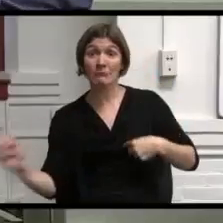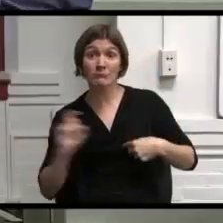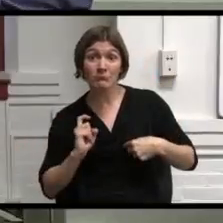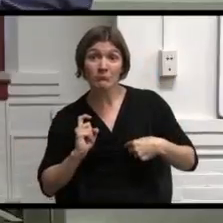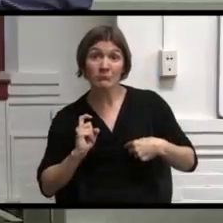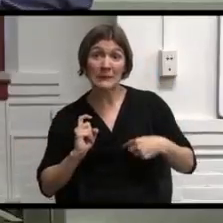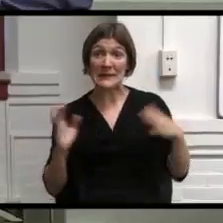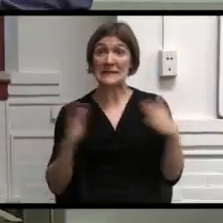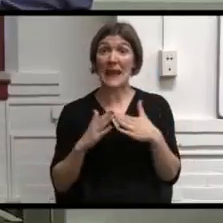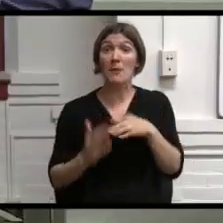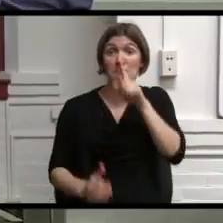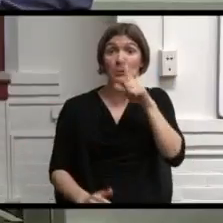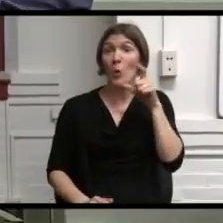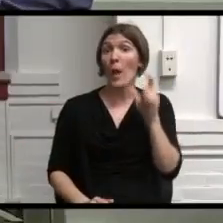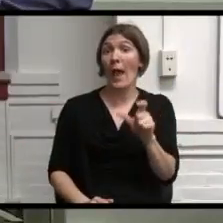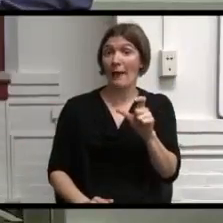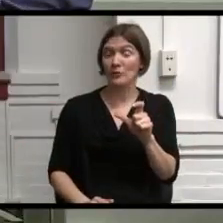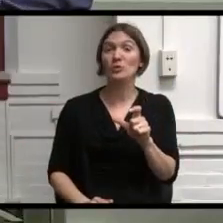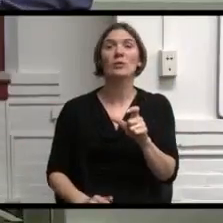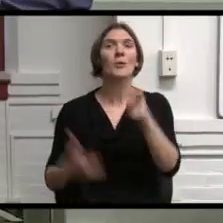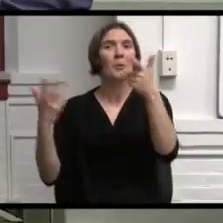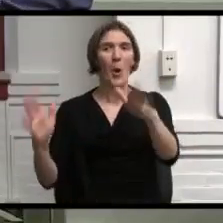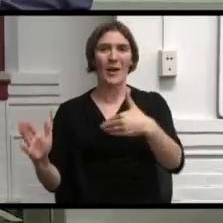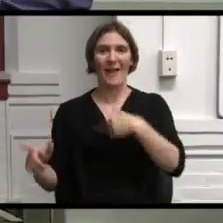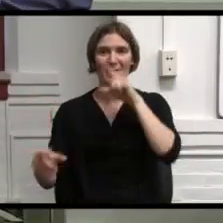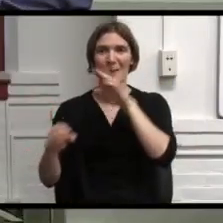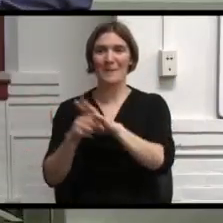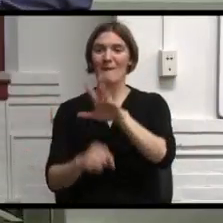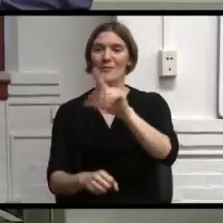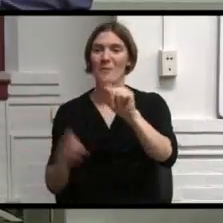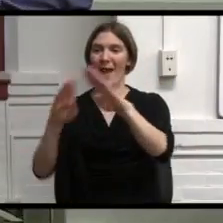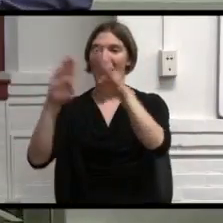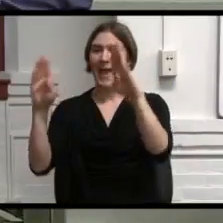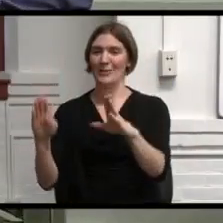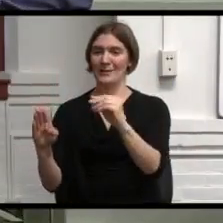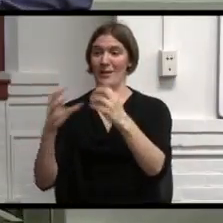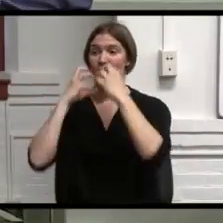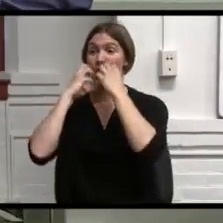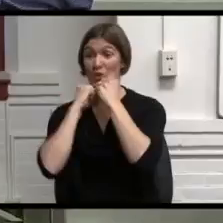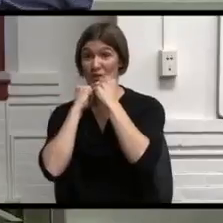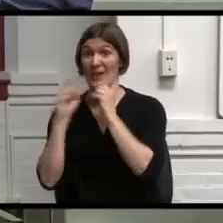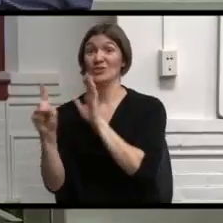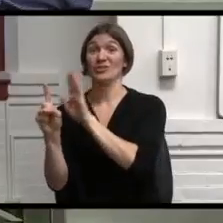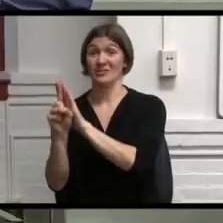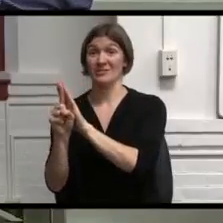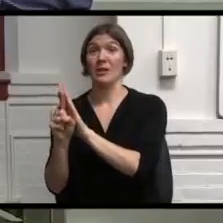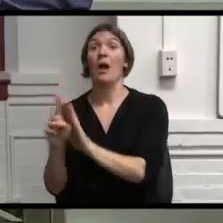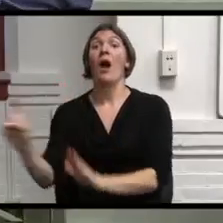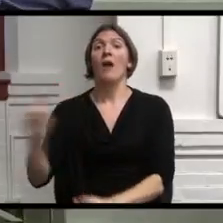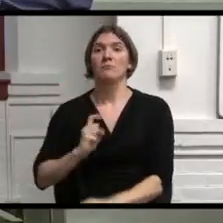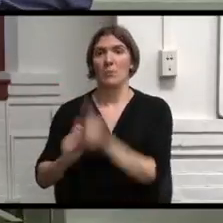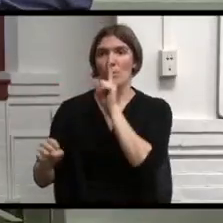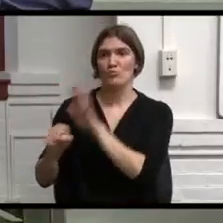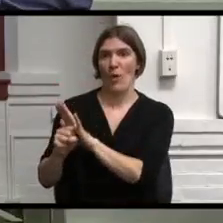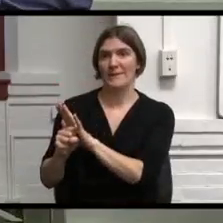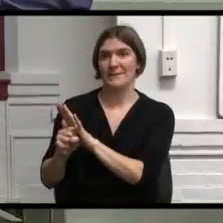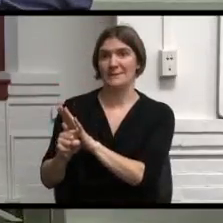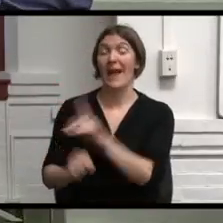a commitment already been provided by the Vermont Housing and Conservation Board and the